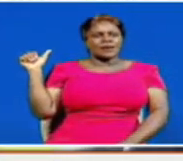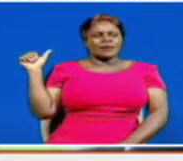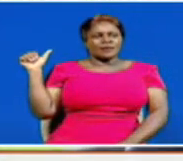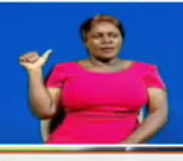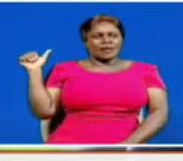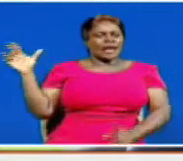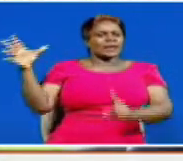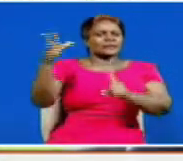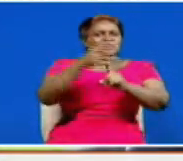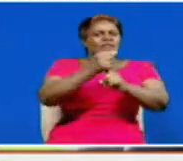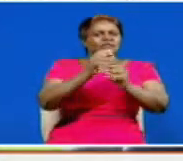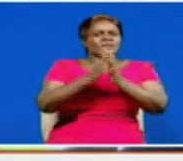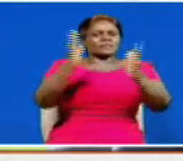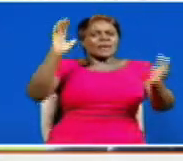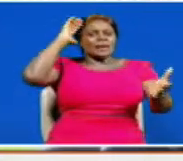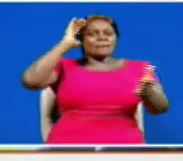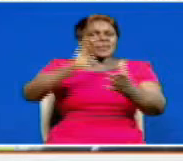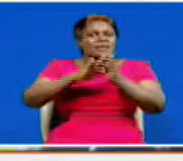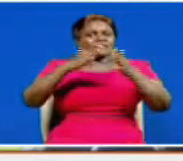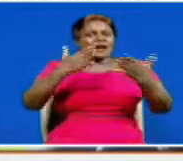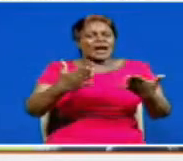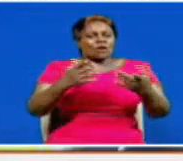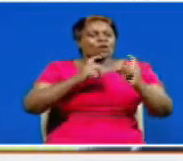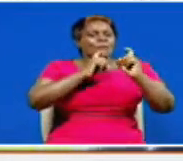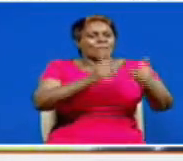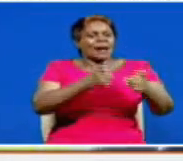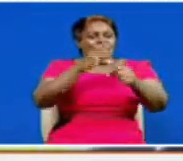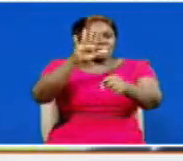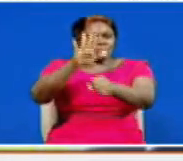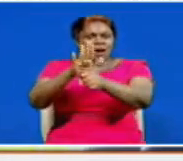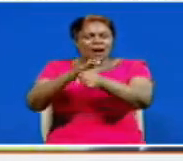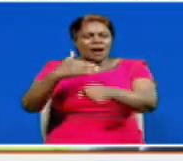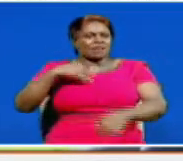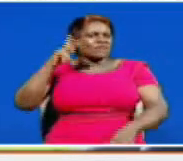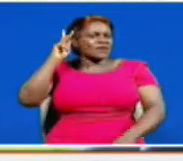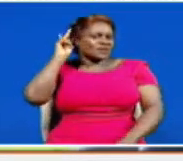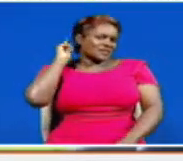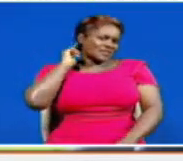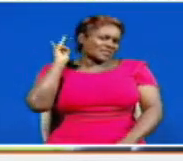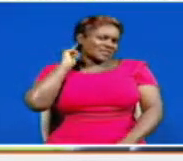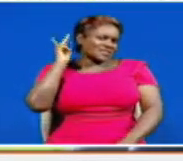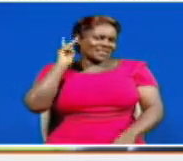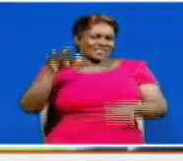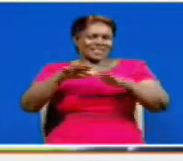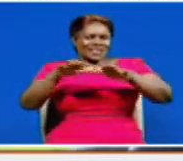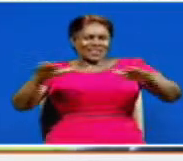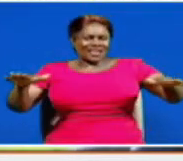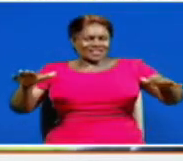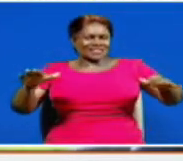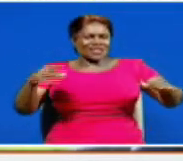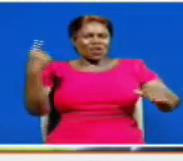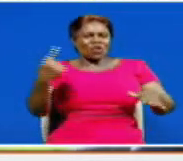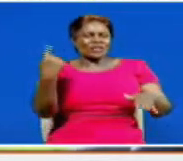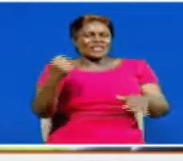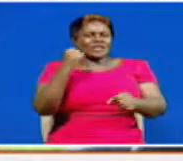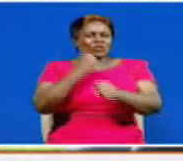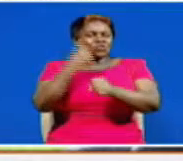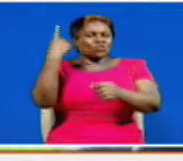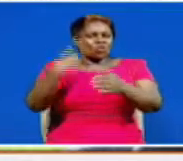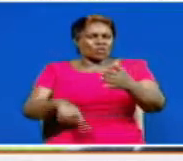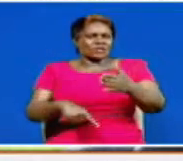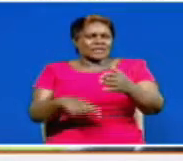is a milestone, because we believe that there's a lot of talent here in Kisiland, and the only thing that needs to be done is